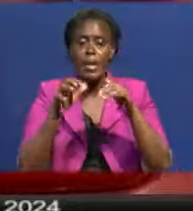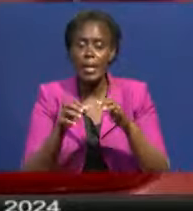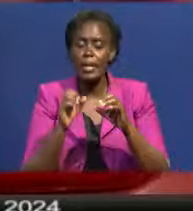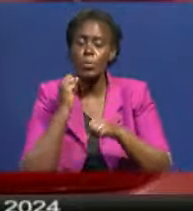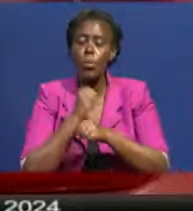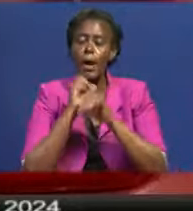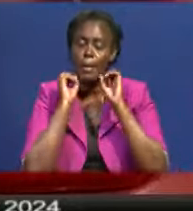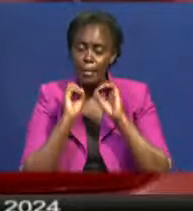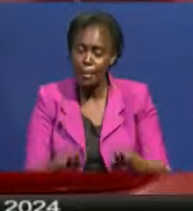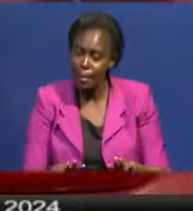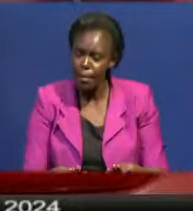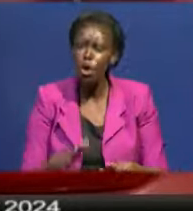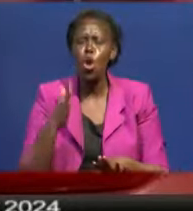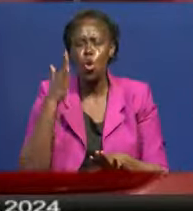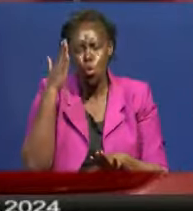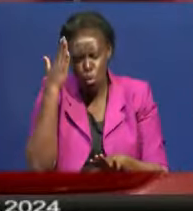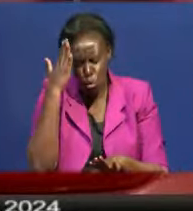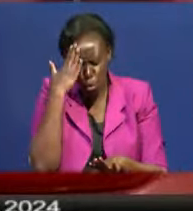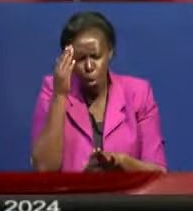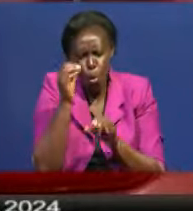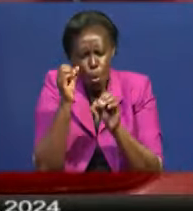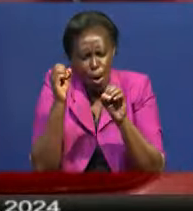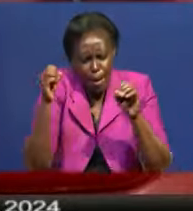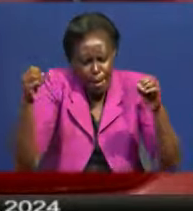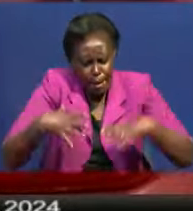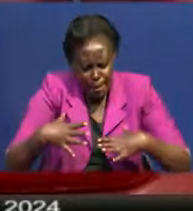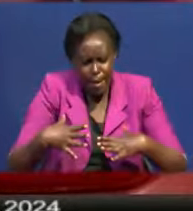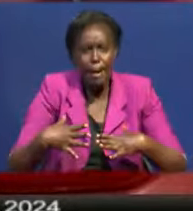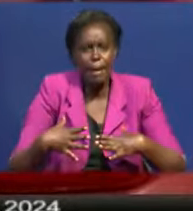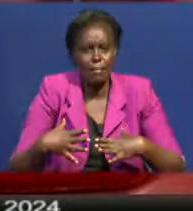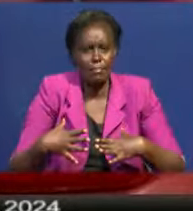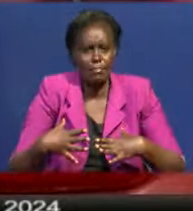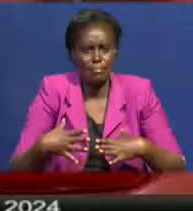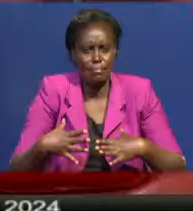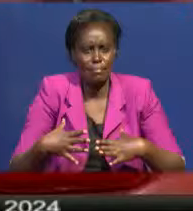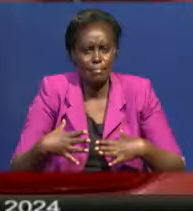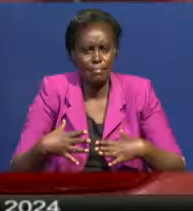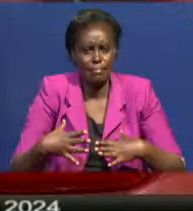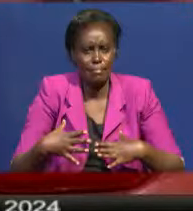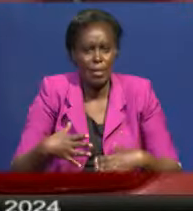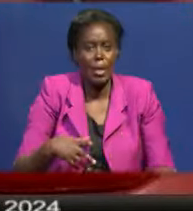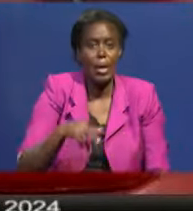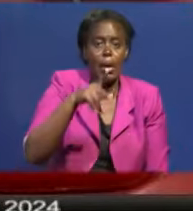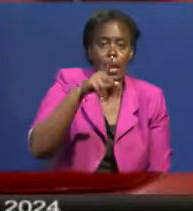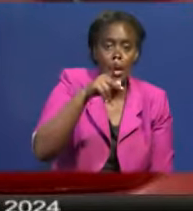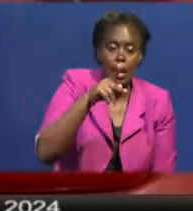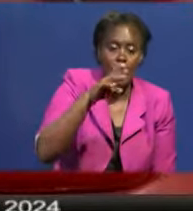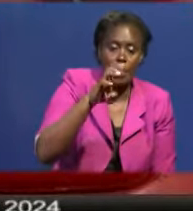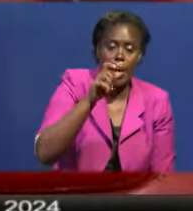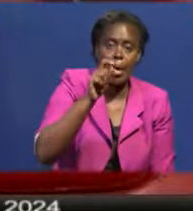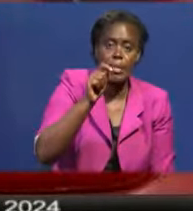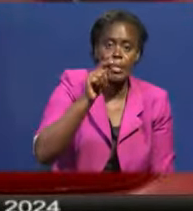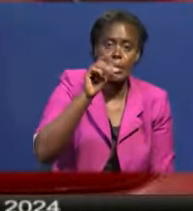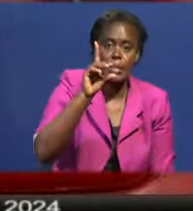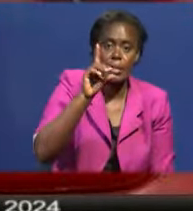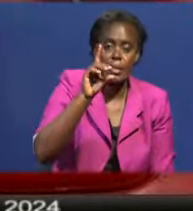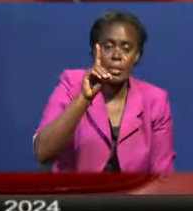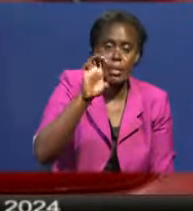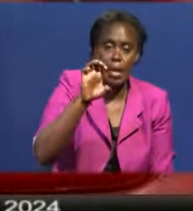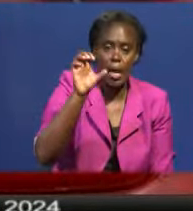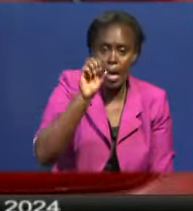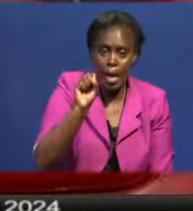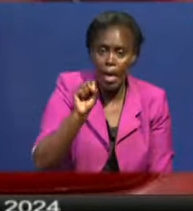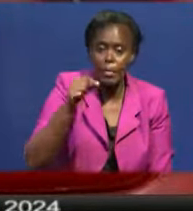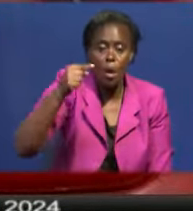acted. Yet these are known facts. And those products are actually manufactured in Europe and America.